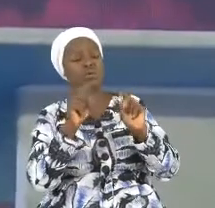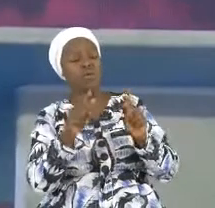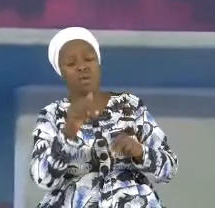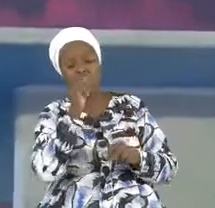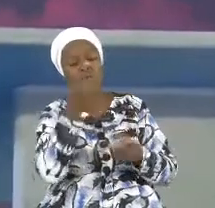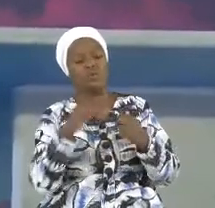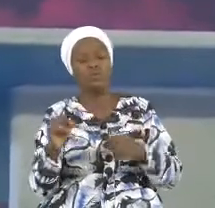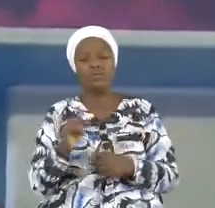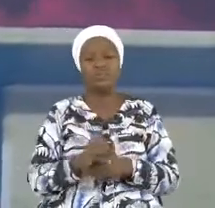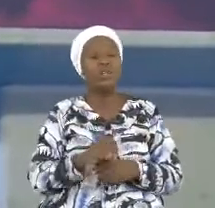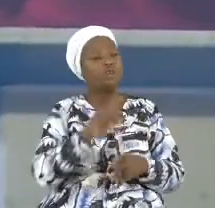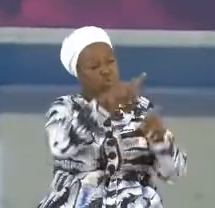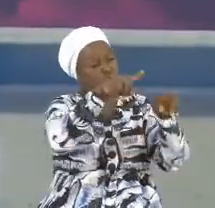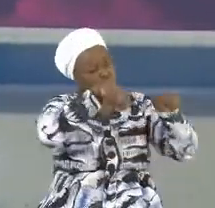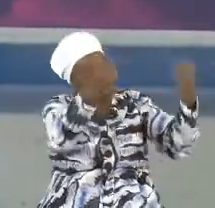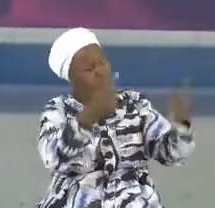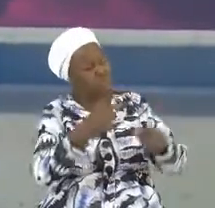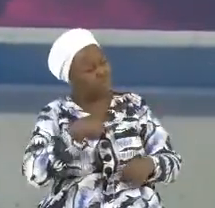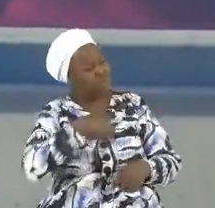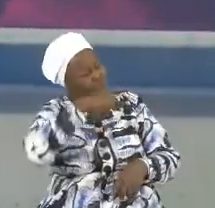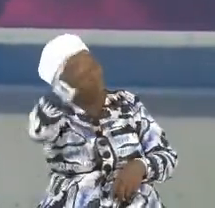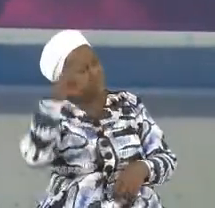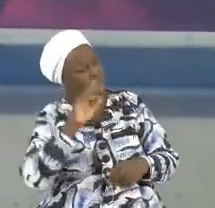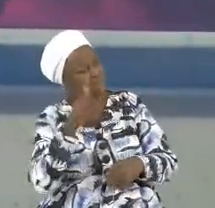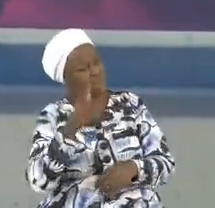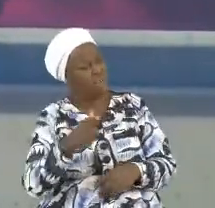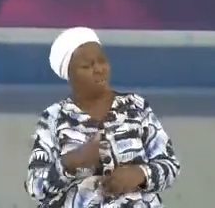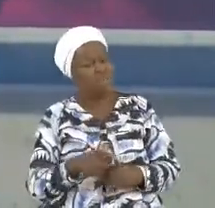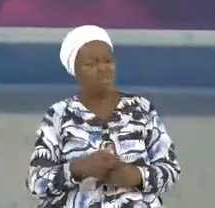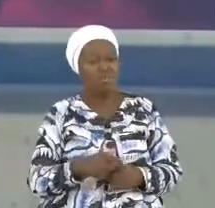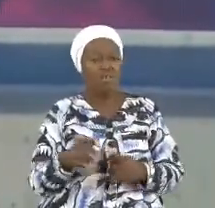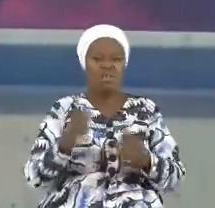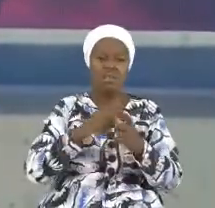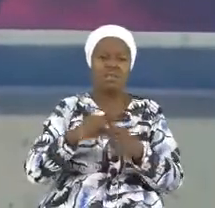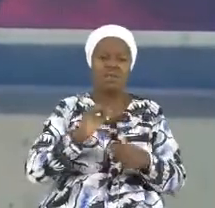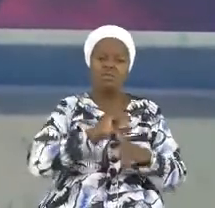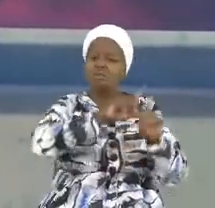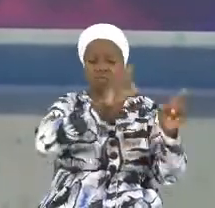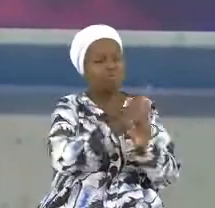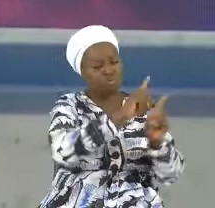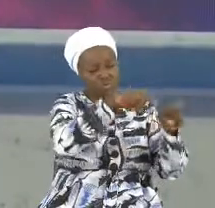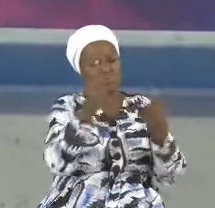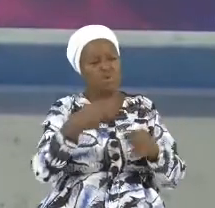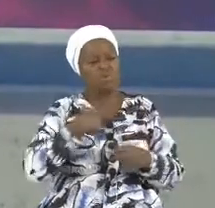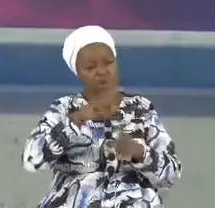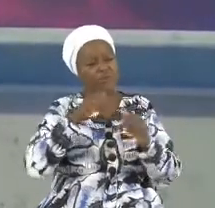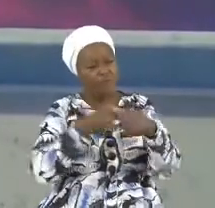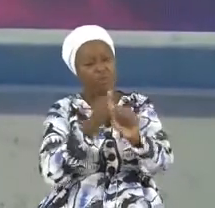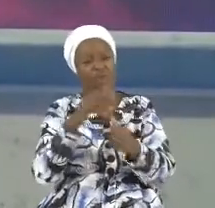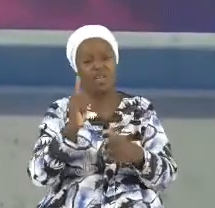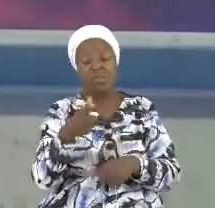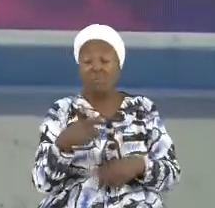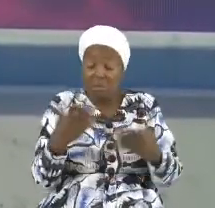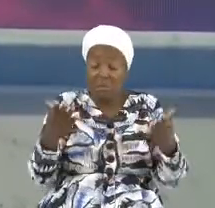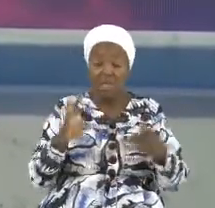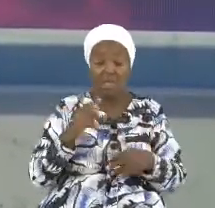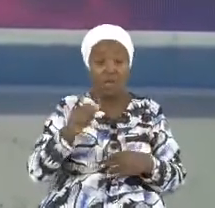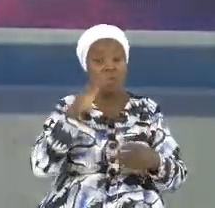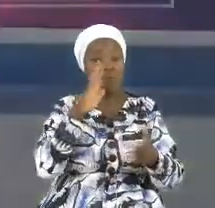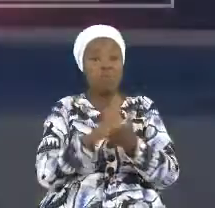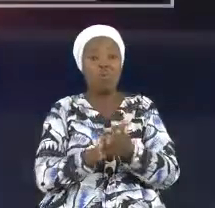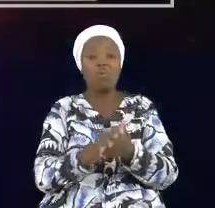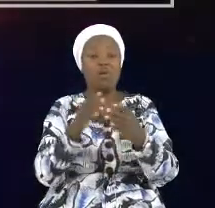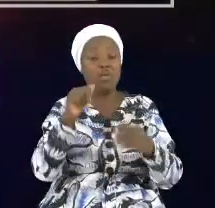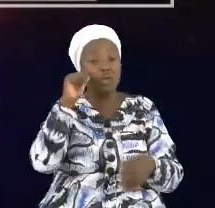ahead. Let's go together. I told you I'm coming. Go ahead. And the woman came expecting the